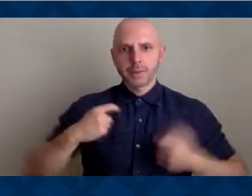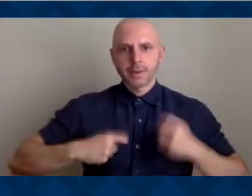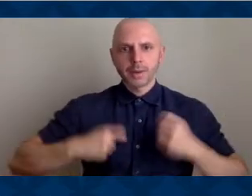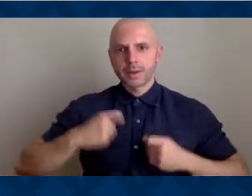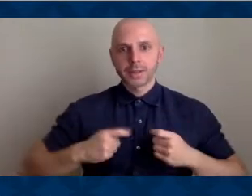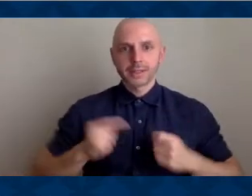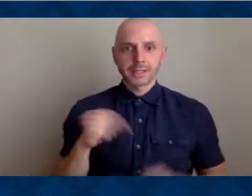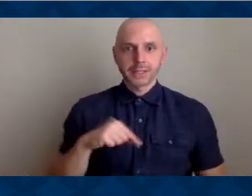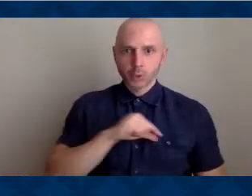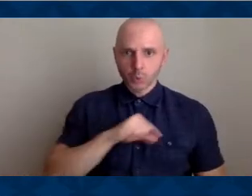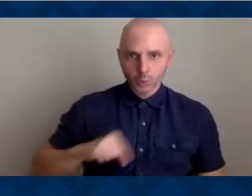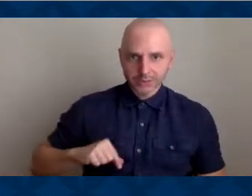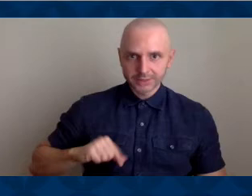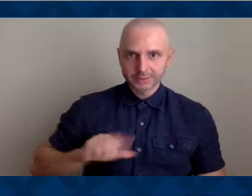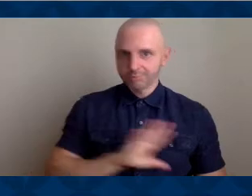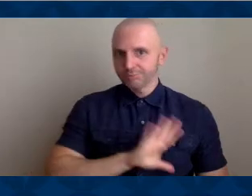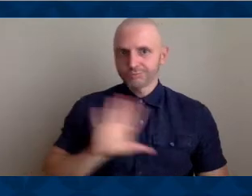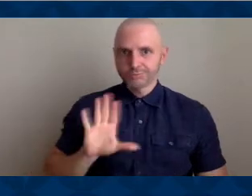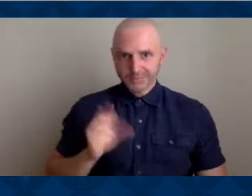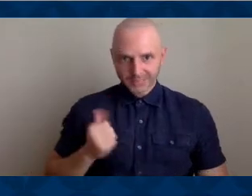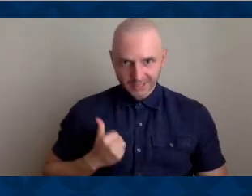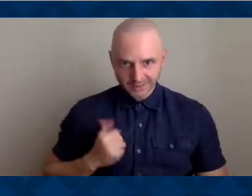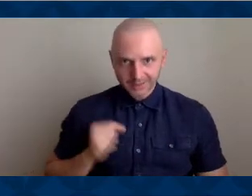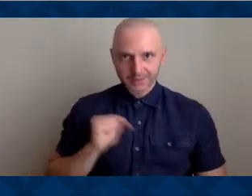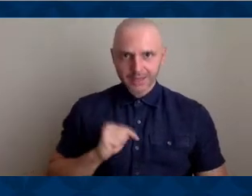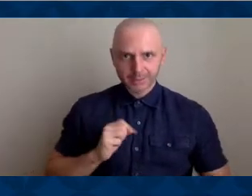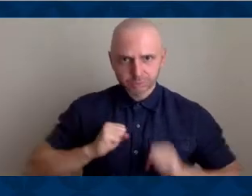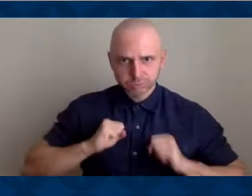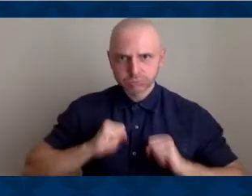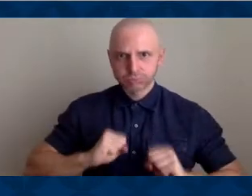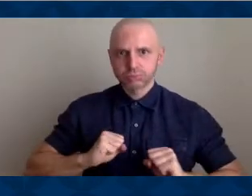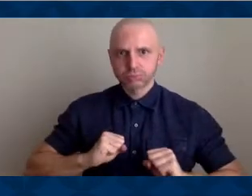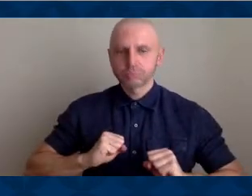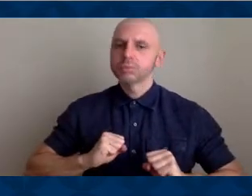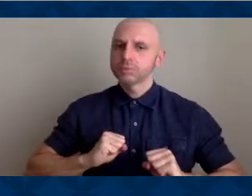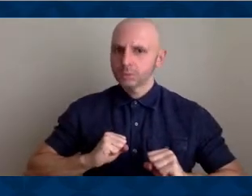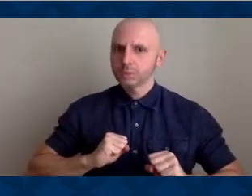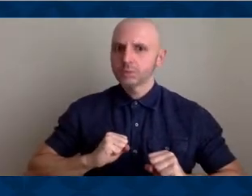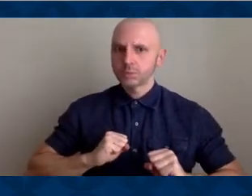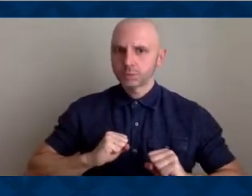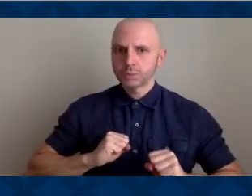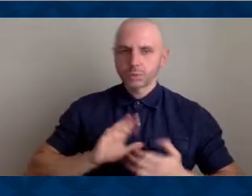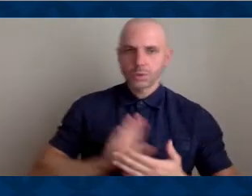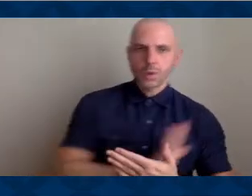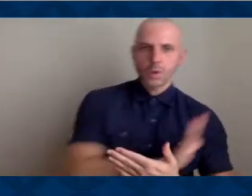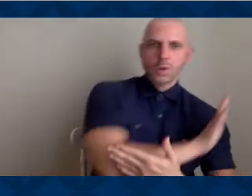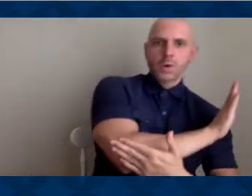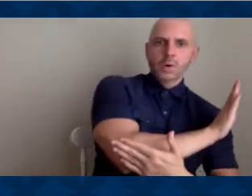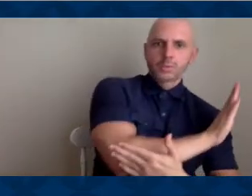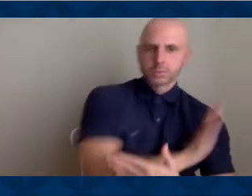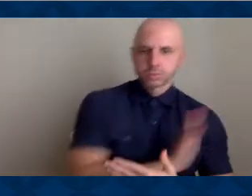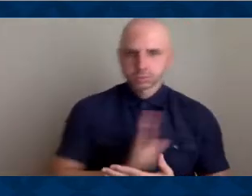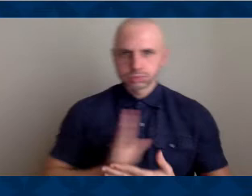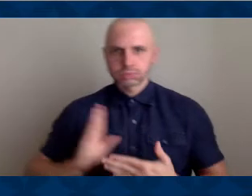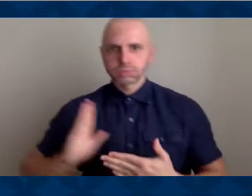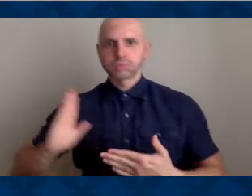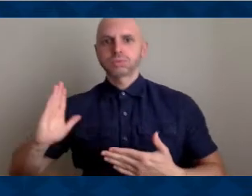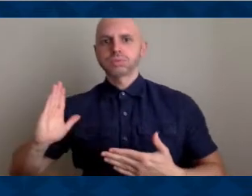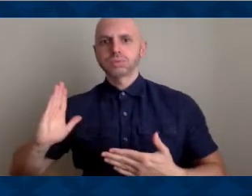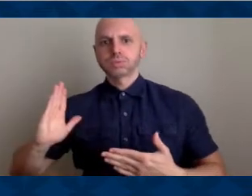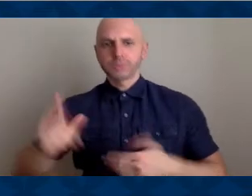strength in this area. It's a remarkable accomplishment for the faculty in a short period of time, and we really are offering our students